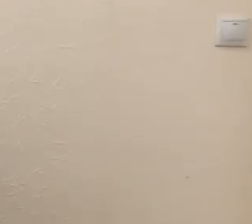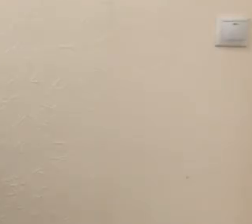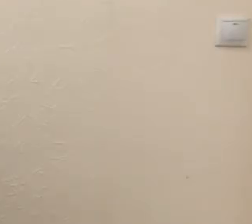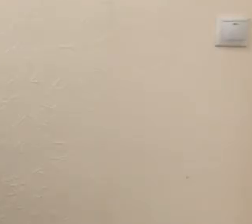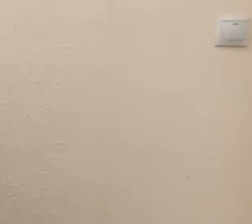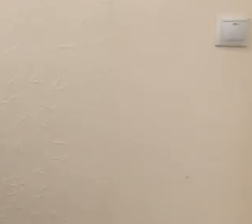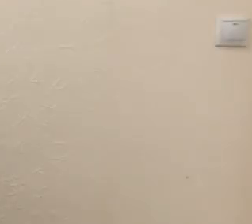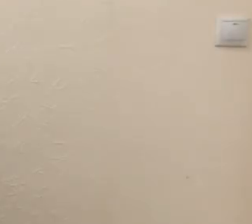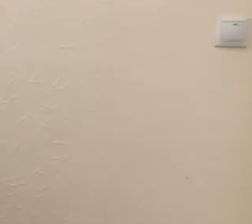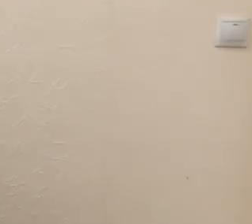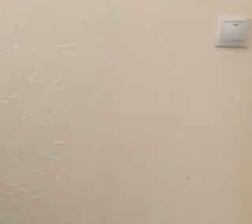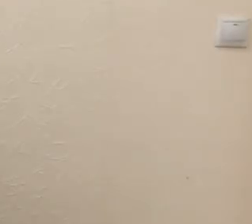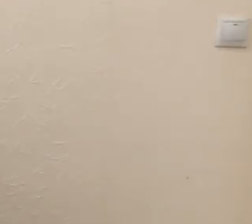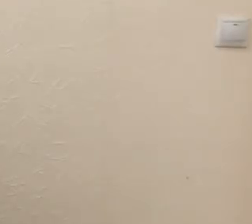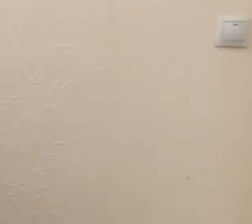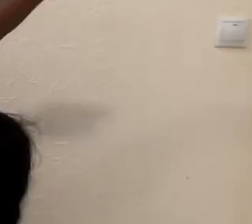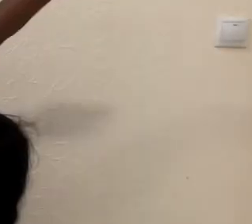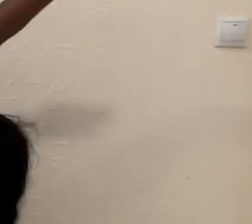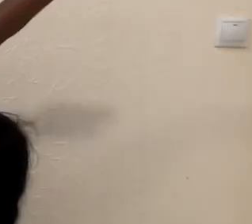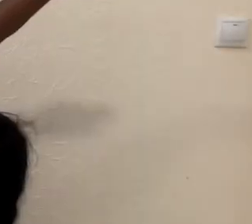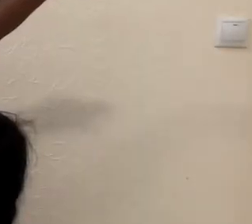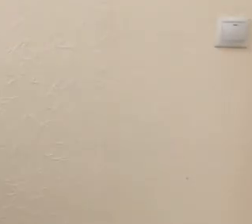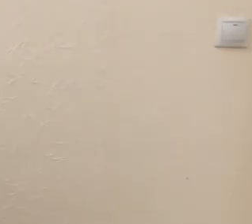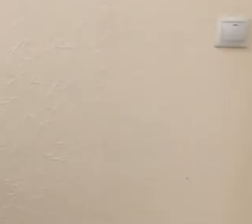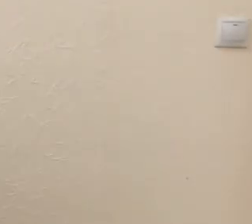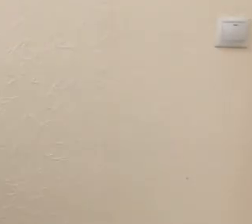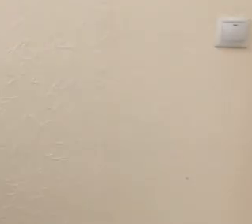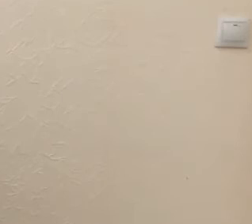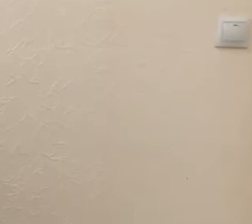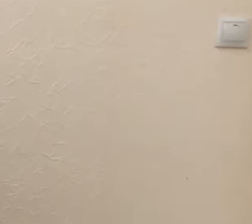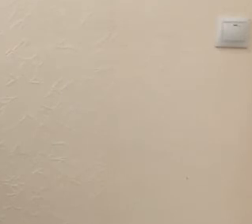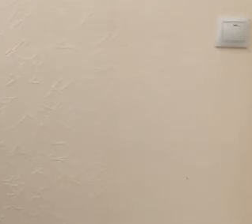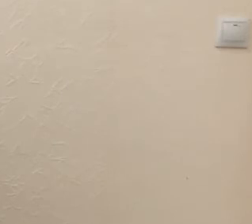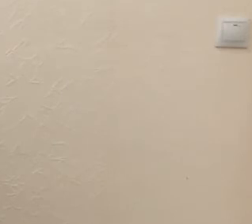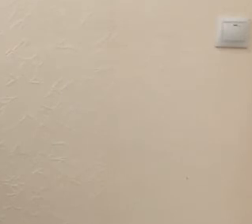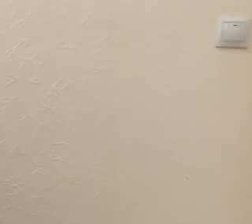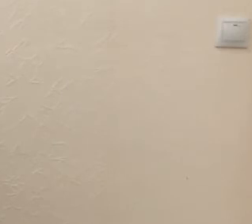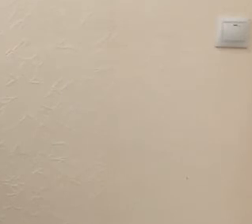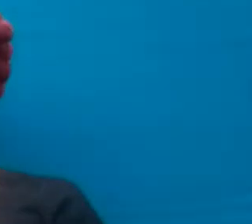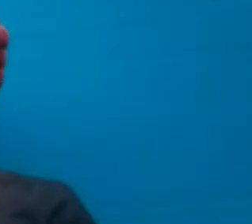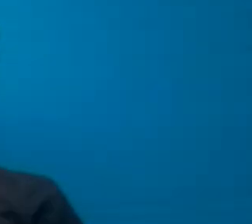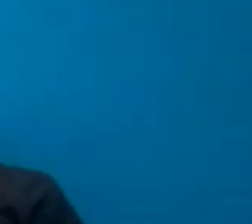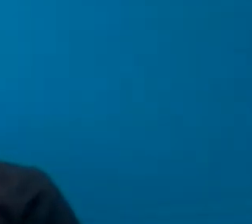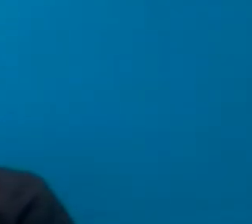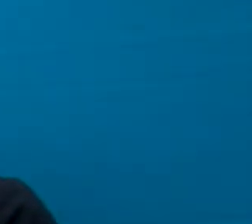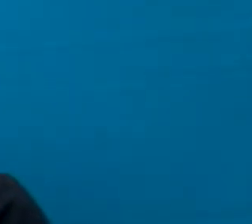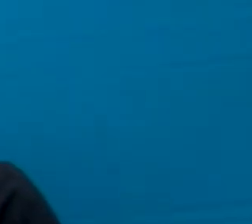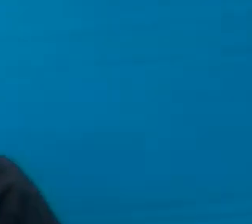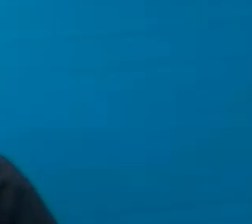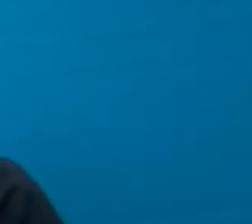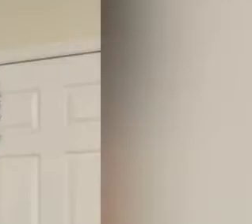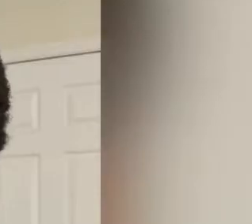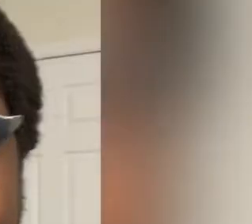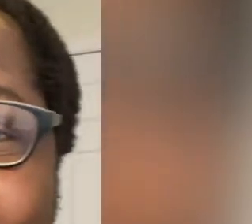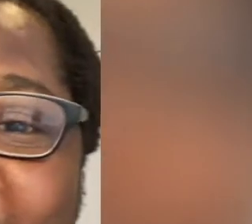For some, you proposes that kids serve as a form of therapy for special needs kids. So our first activity is going to be the egg